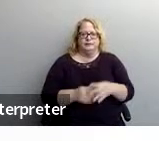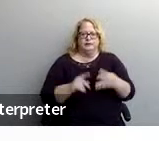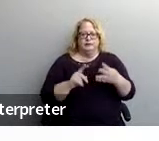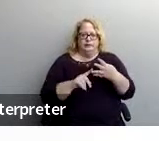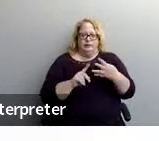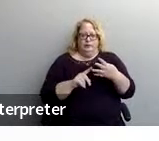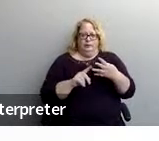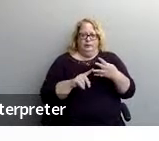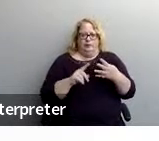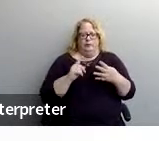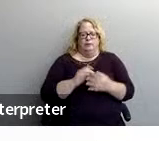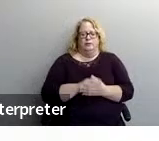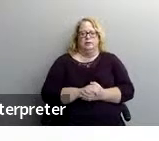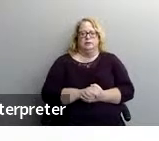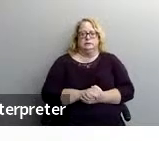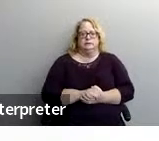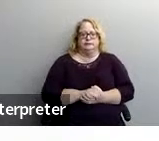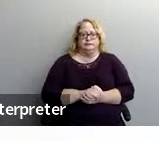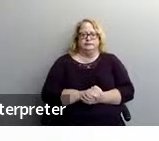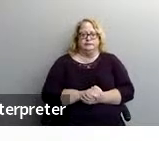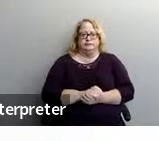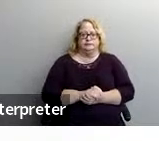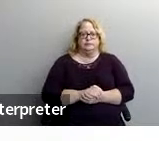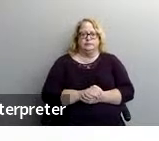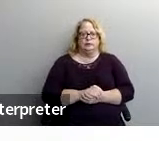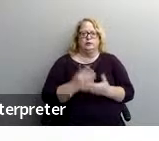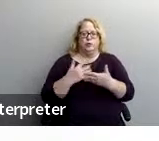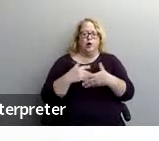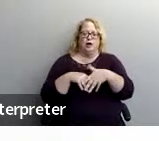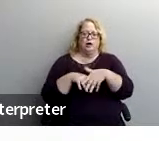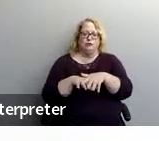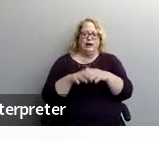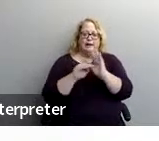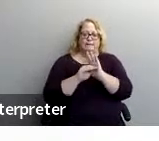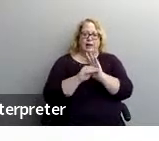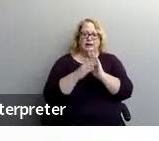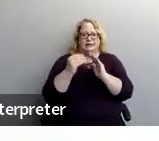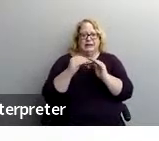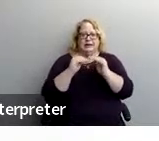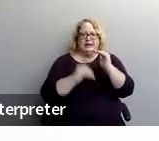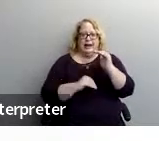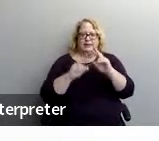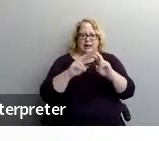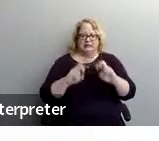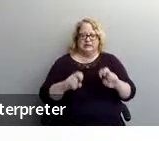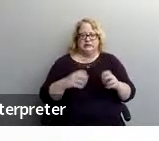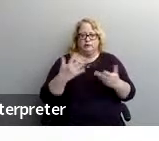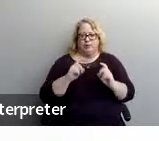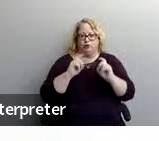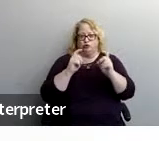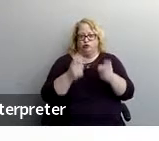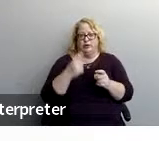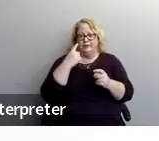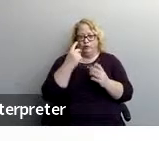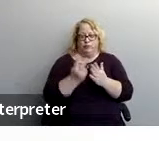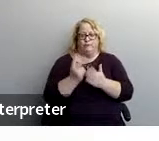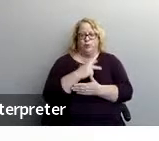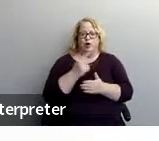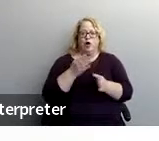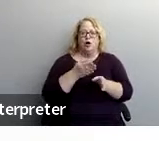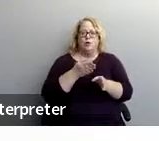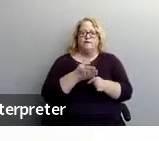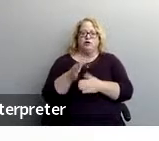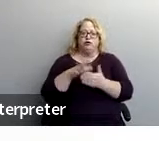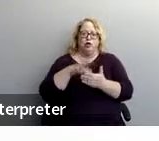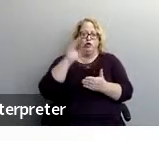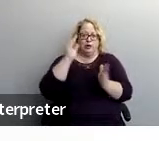With our 3rd goal, as I stated before, our integrated models and gap analysis have been turned in for review, and our professional learning plans will